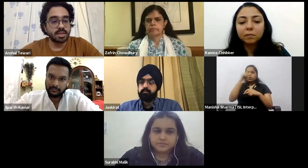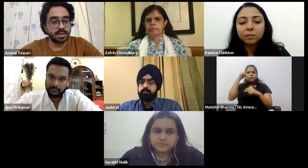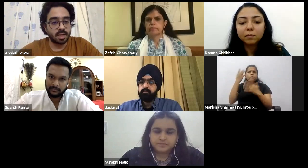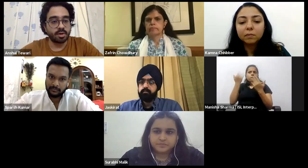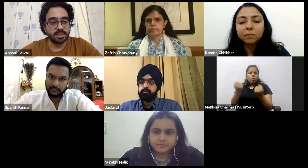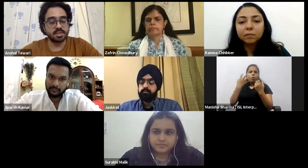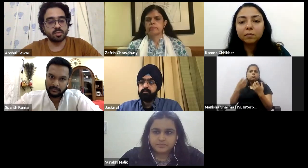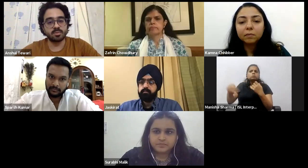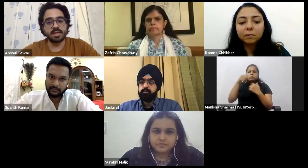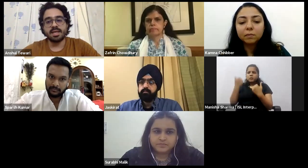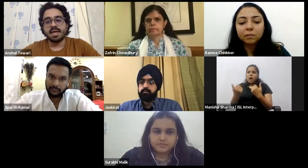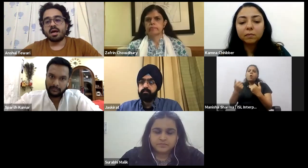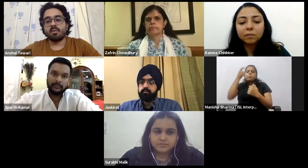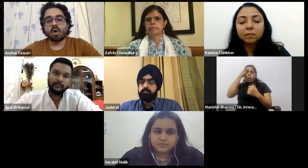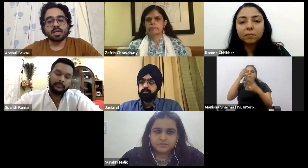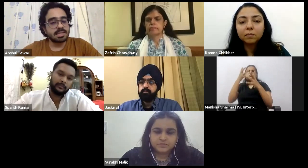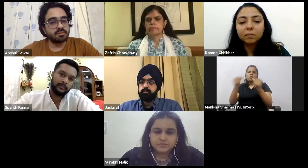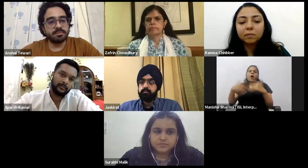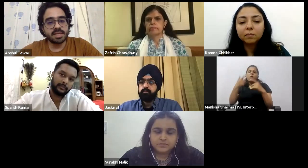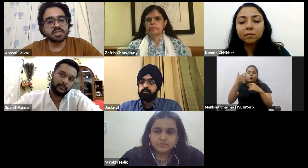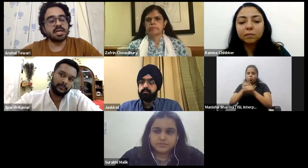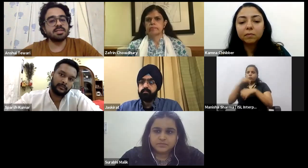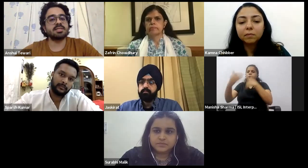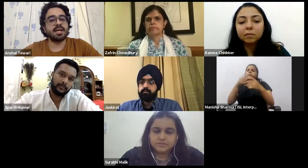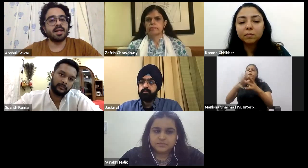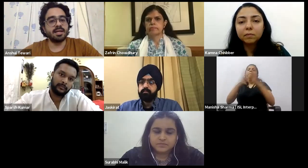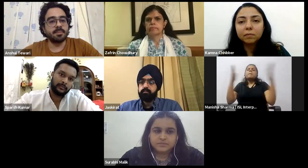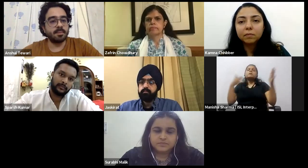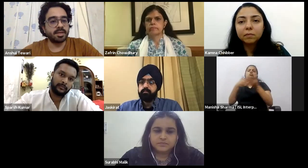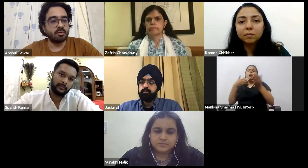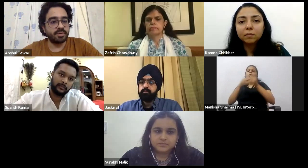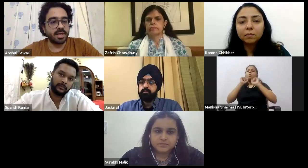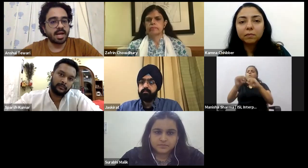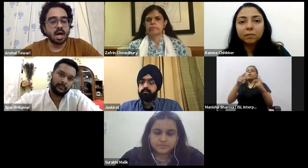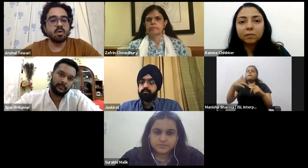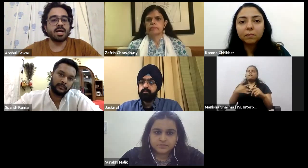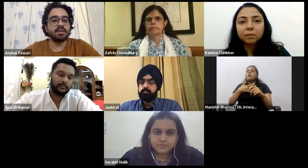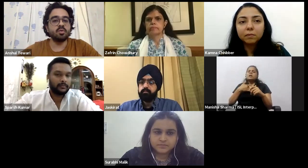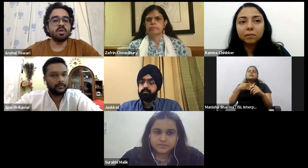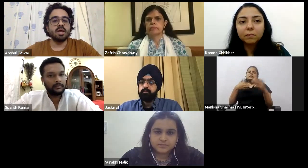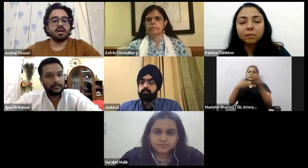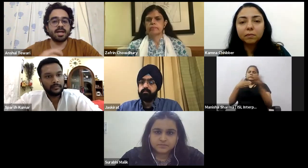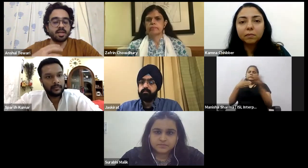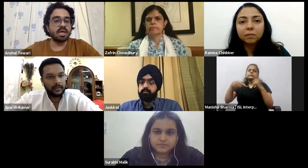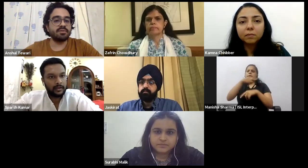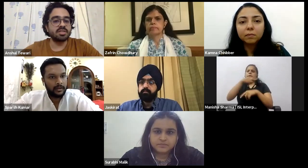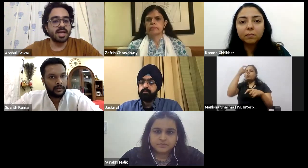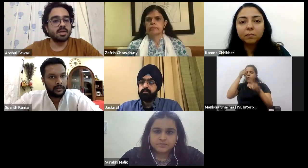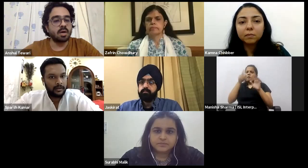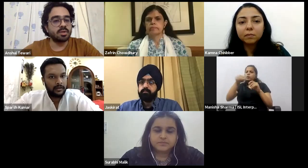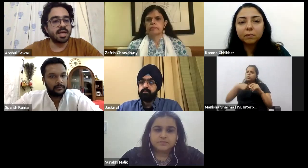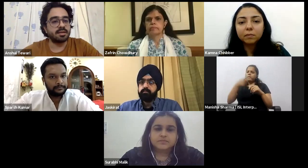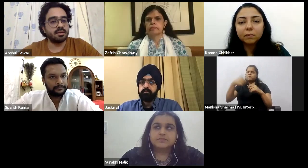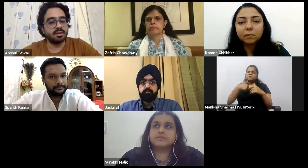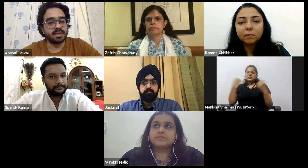you're doing right now on this issue as well, what are some of the biggest challenges that end up coming your way, and how are you at your level trying